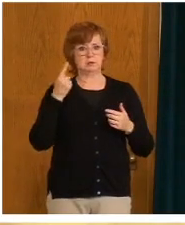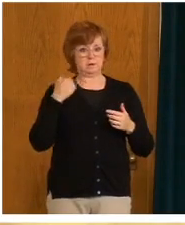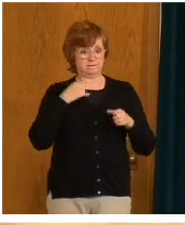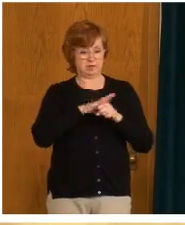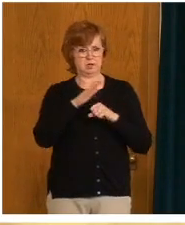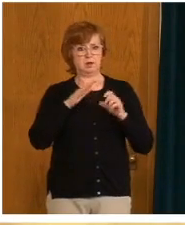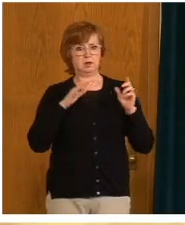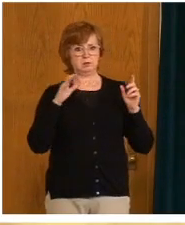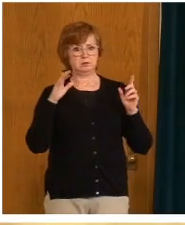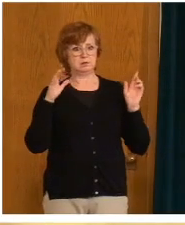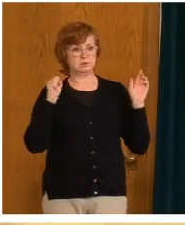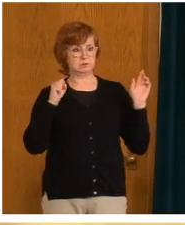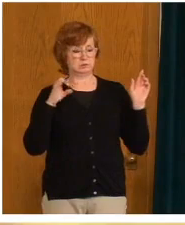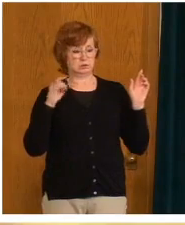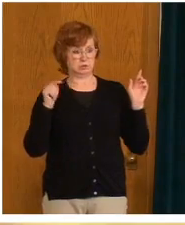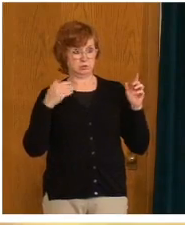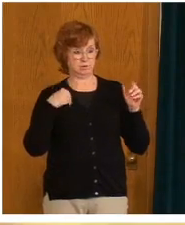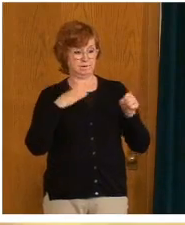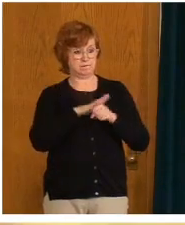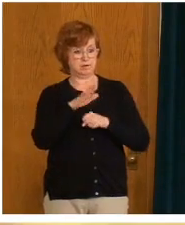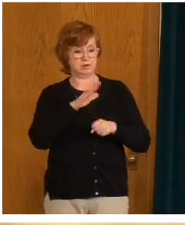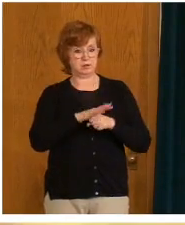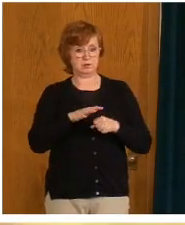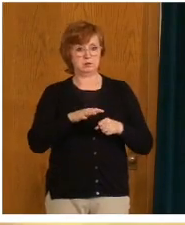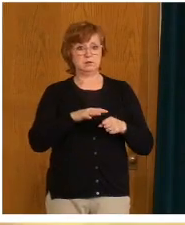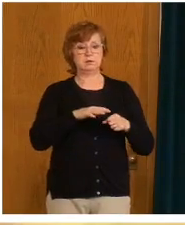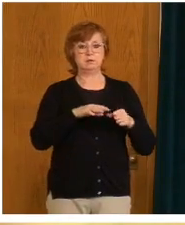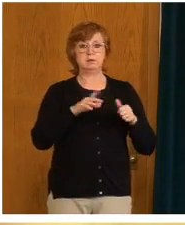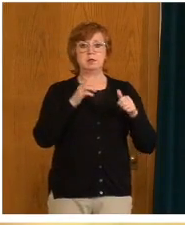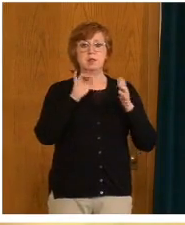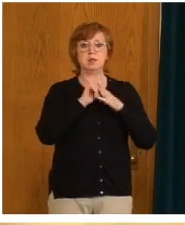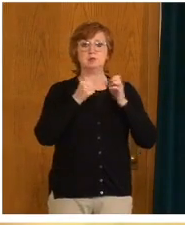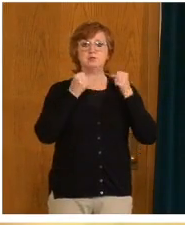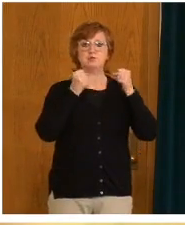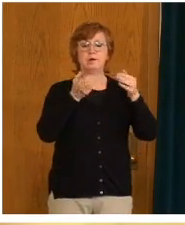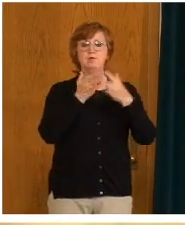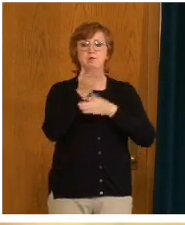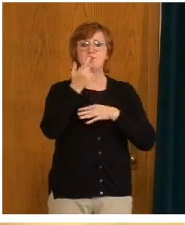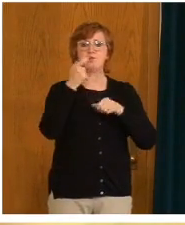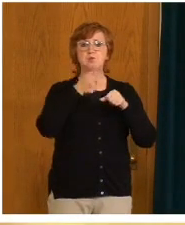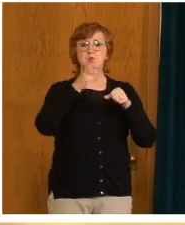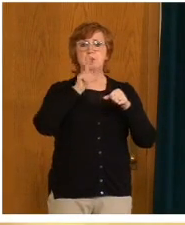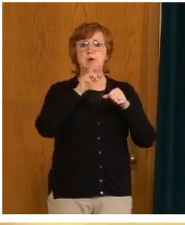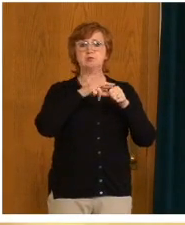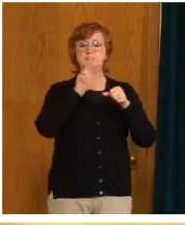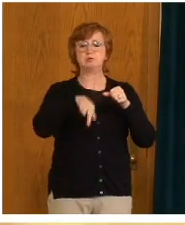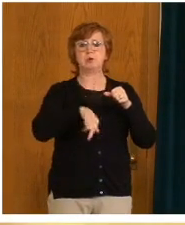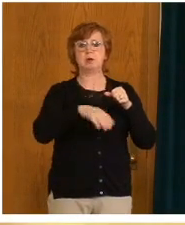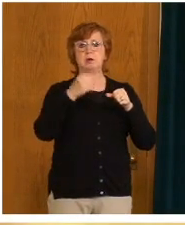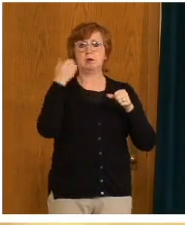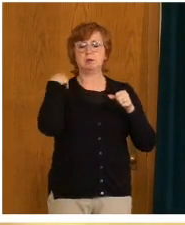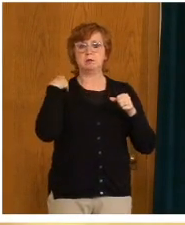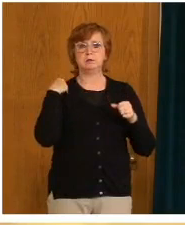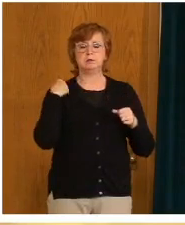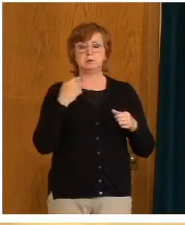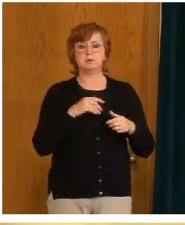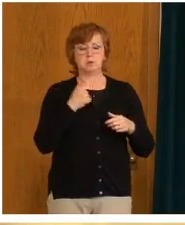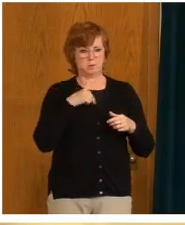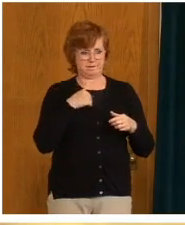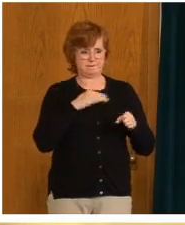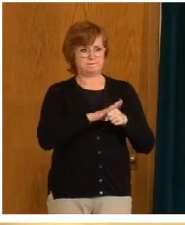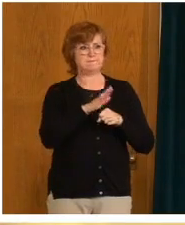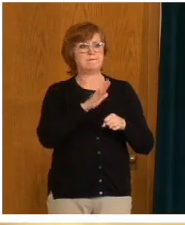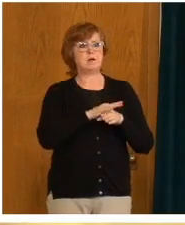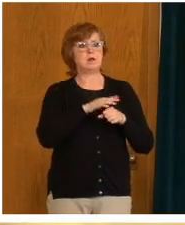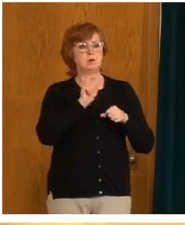be the first 15,000 AstraZeneca that we ran through Regina, and we do have those vaccines on hand. We'll be